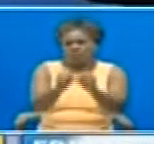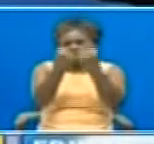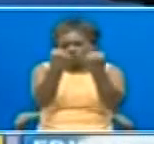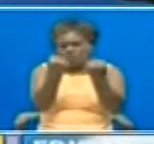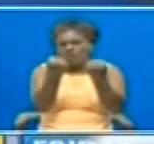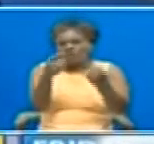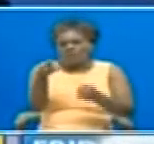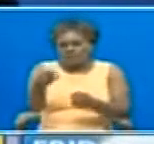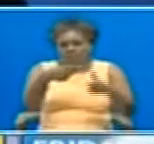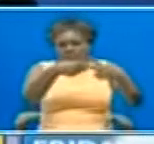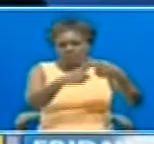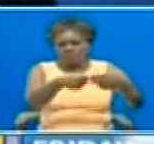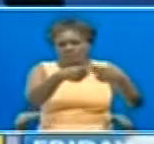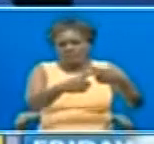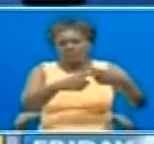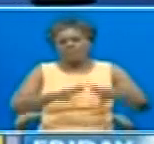debt-ridden miller.